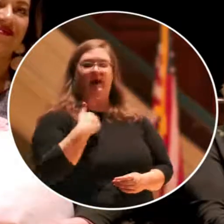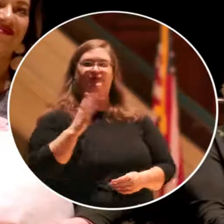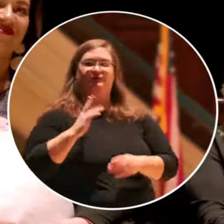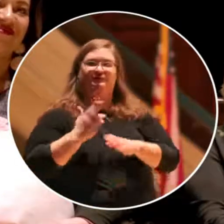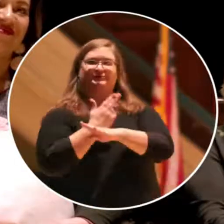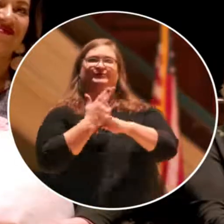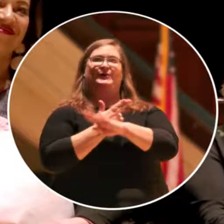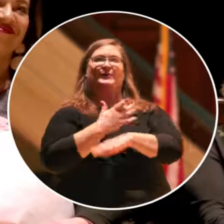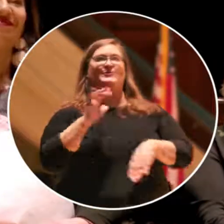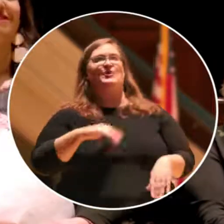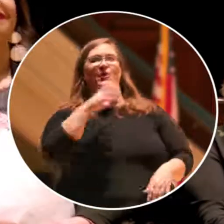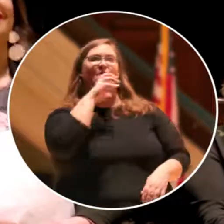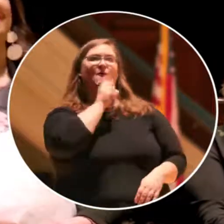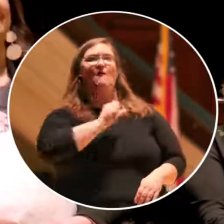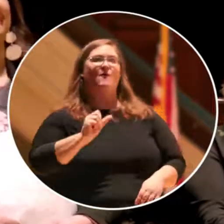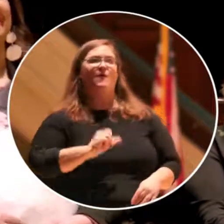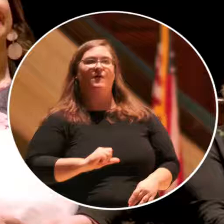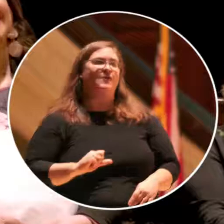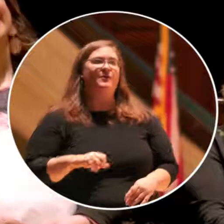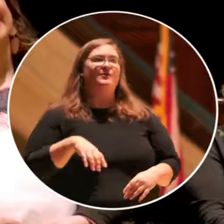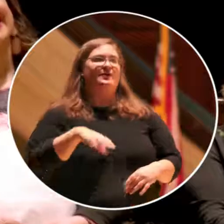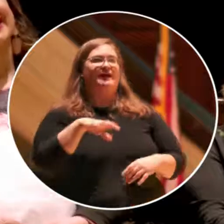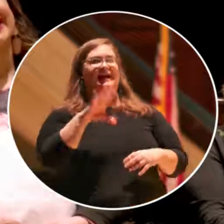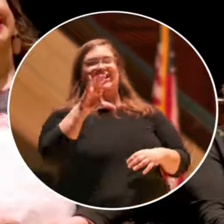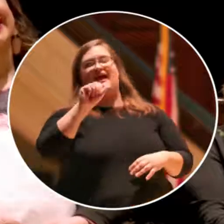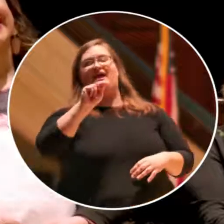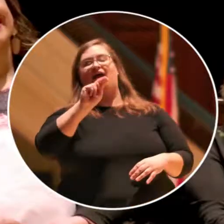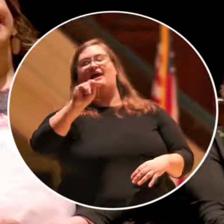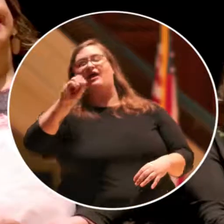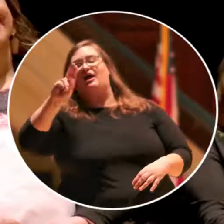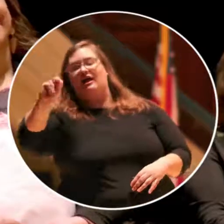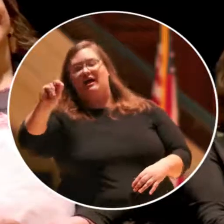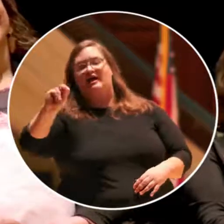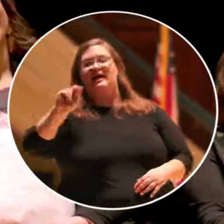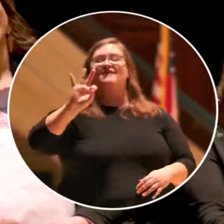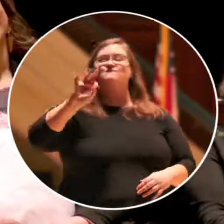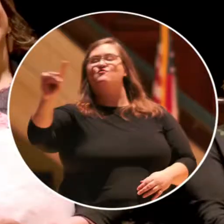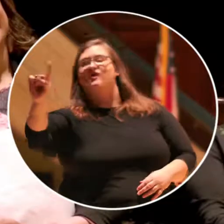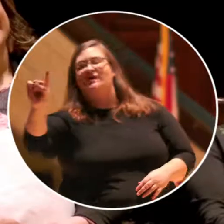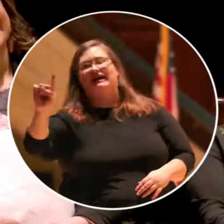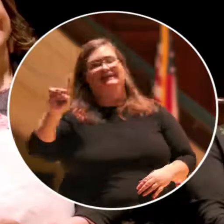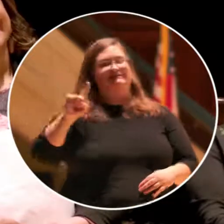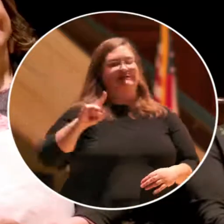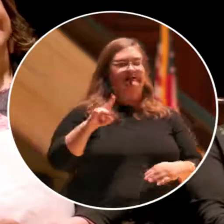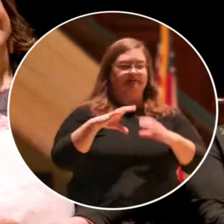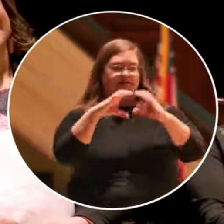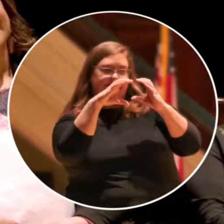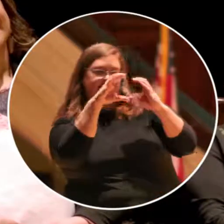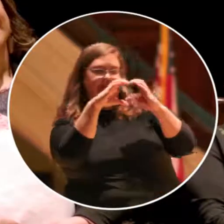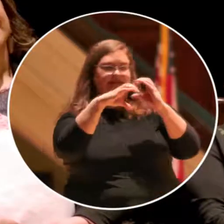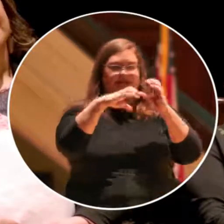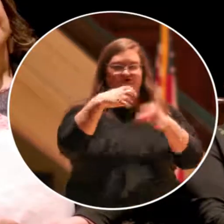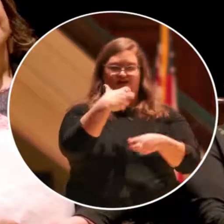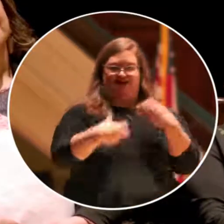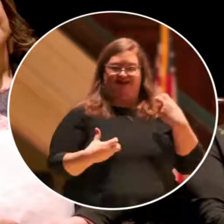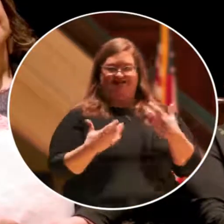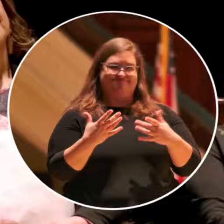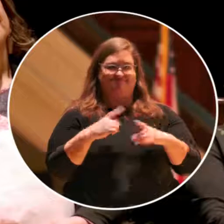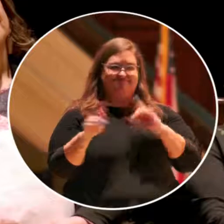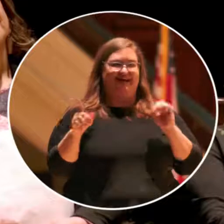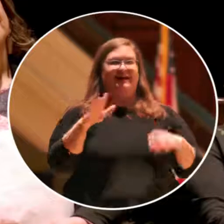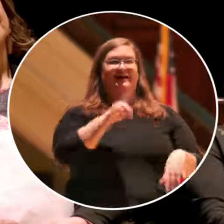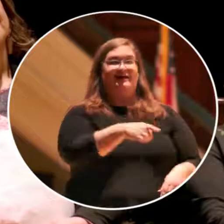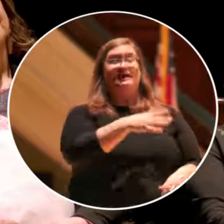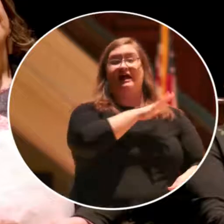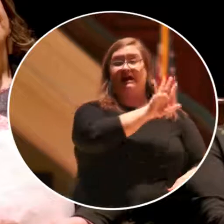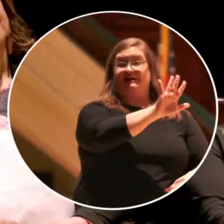from 1972 or 1973 with a broken light meter, my stepmother took out a very nice camera her father